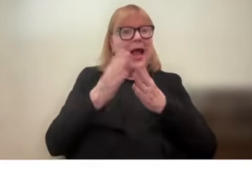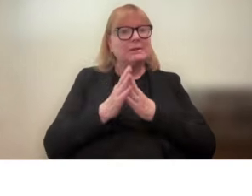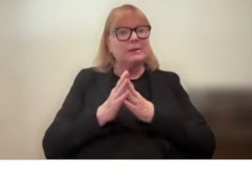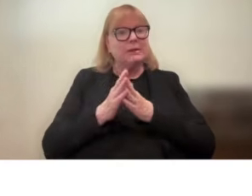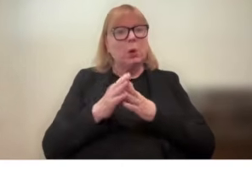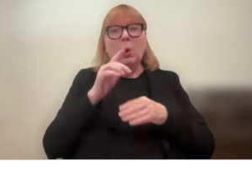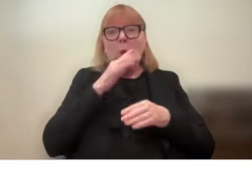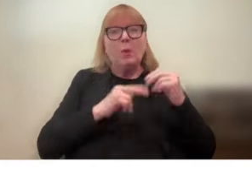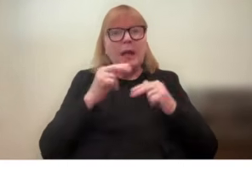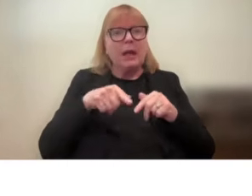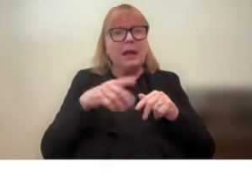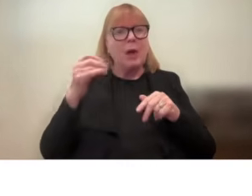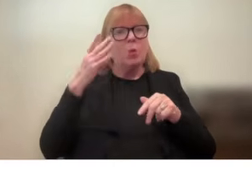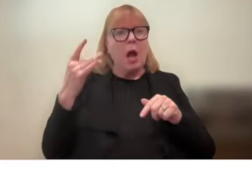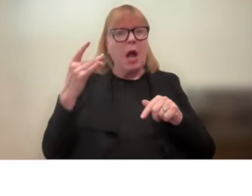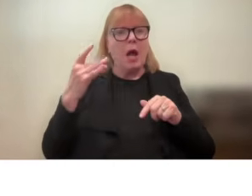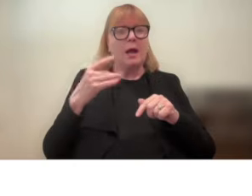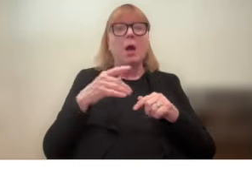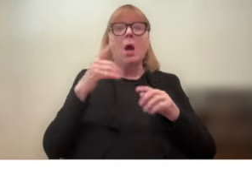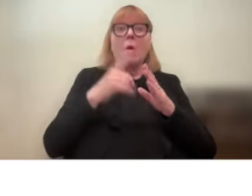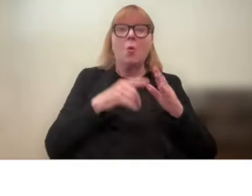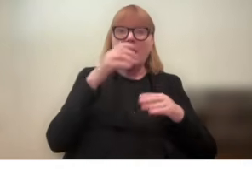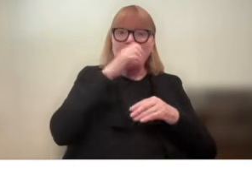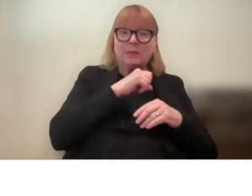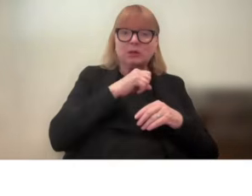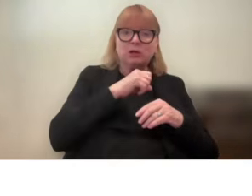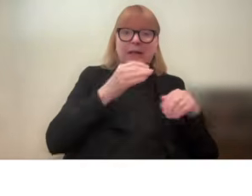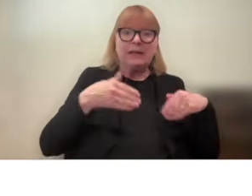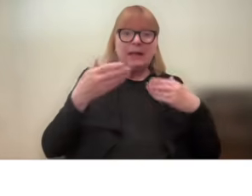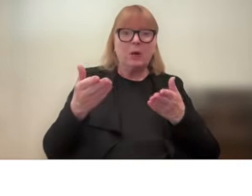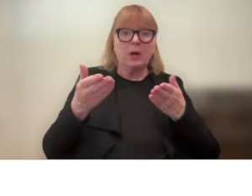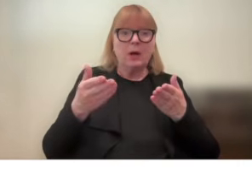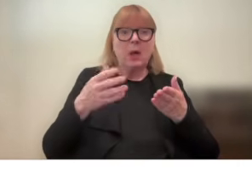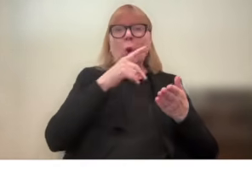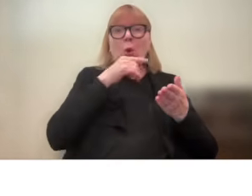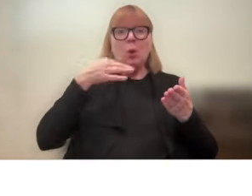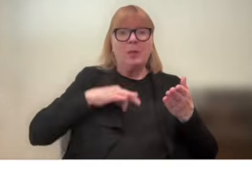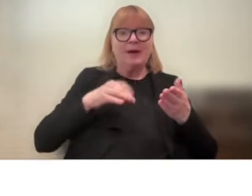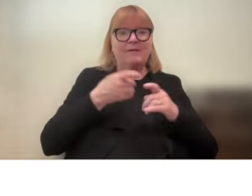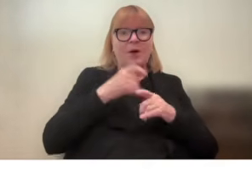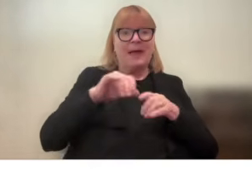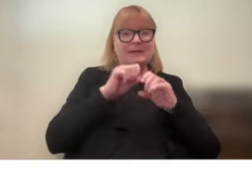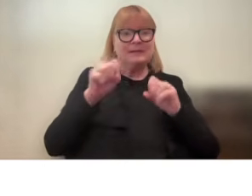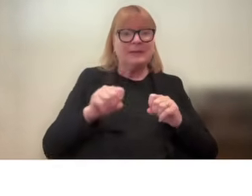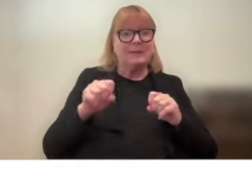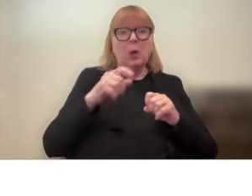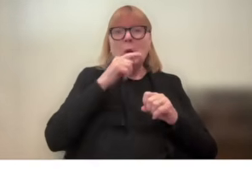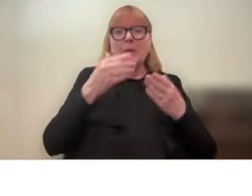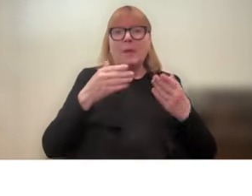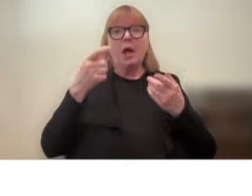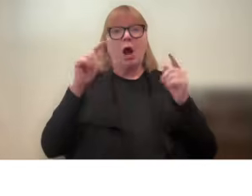asking, who built this and why? What assumptions does it carry? And who benefits from this system and who might